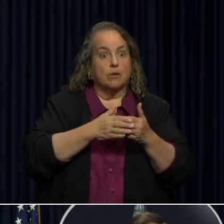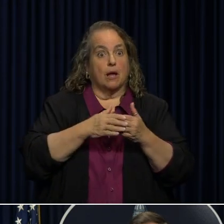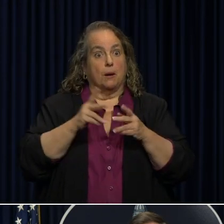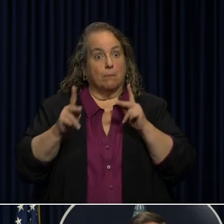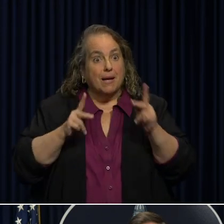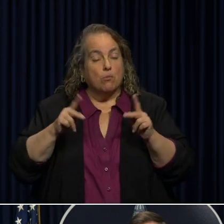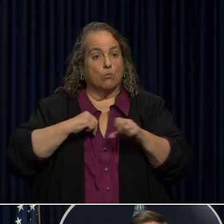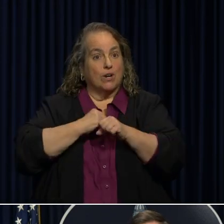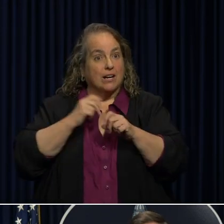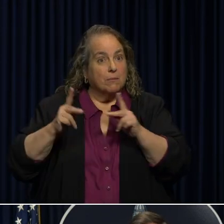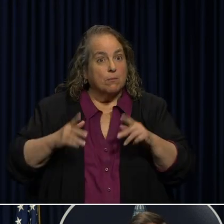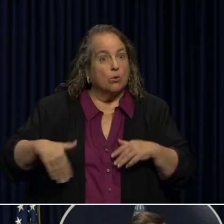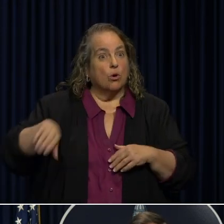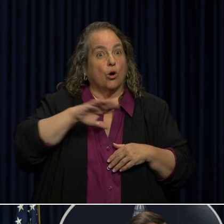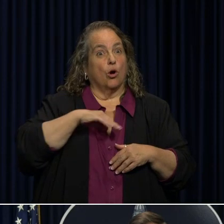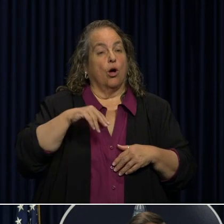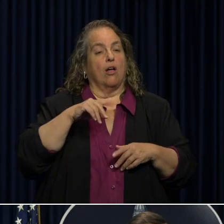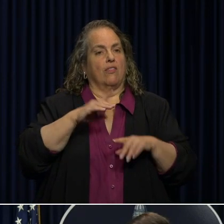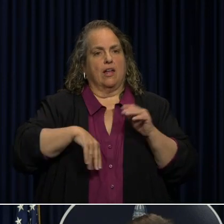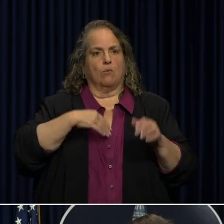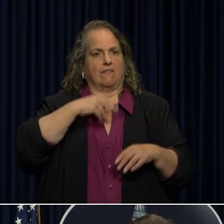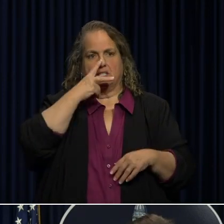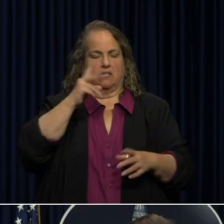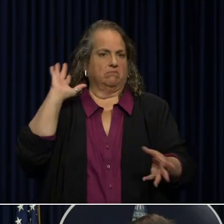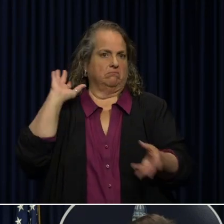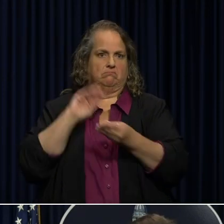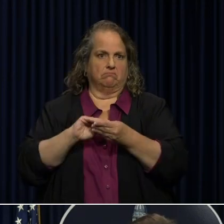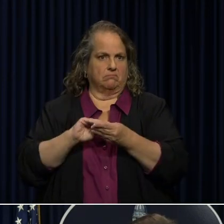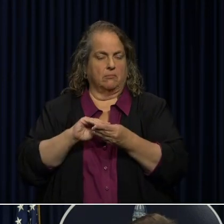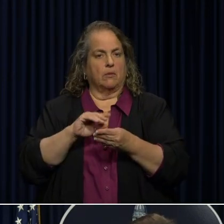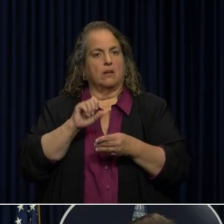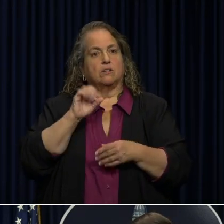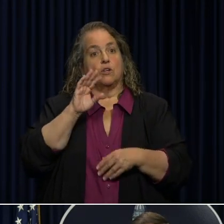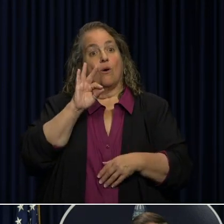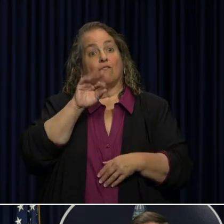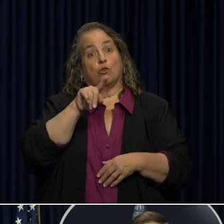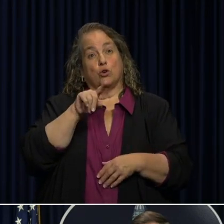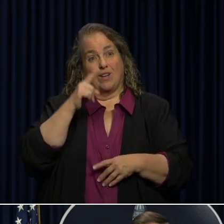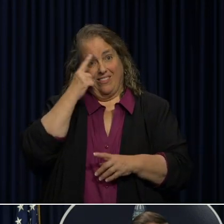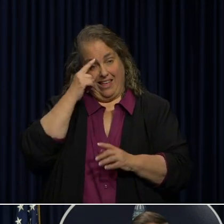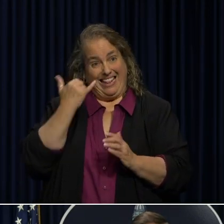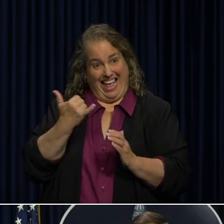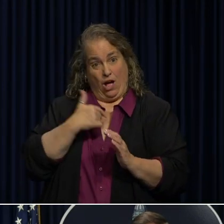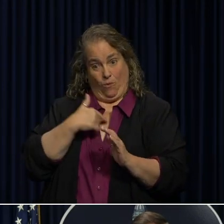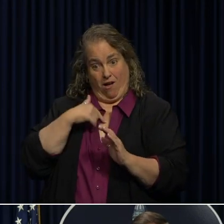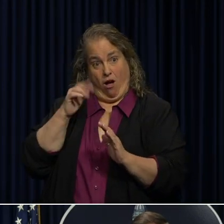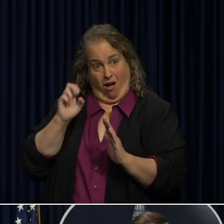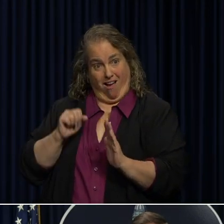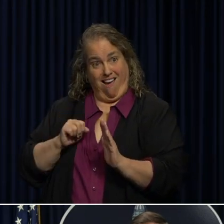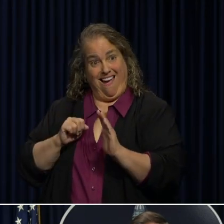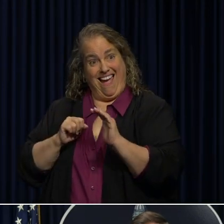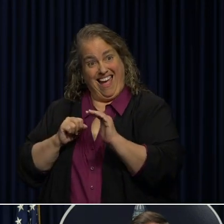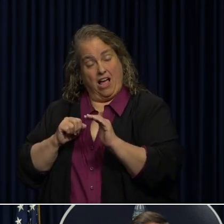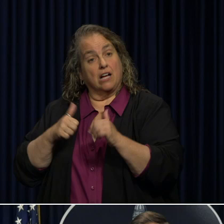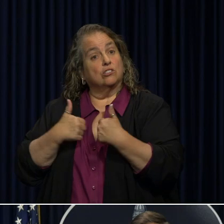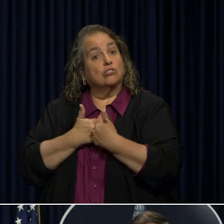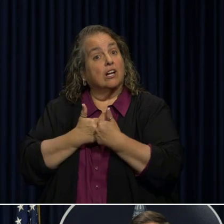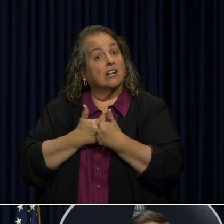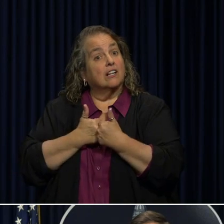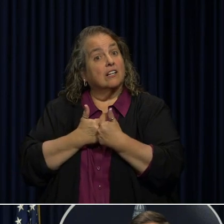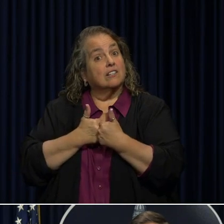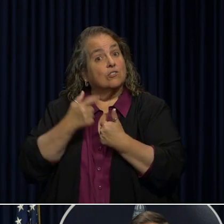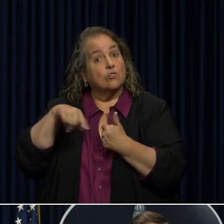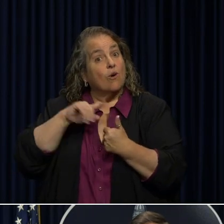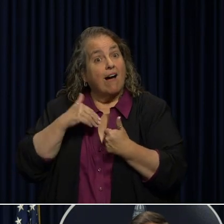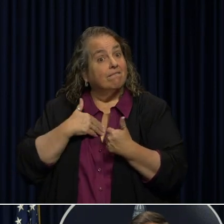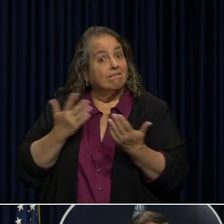think that we have seen. And so if you think about that and where we are, the challenge that we